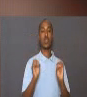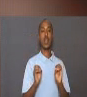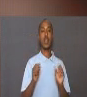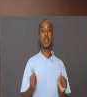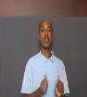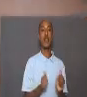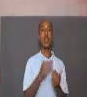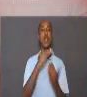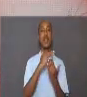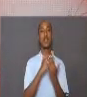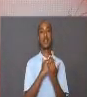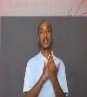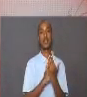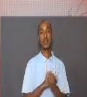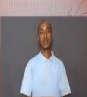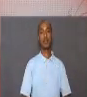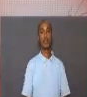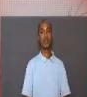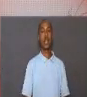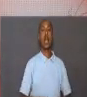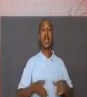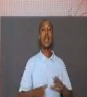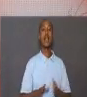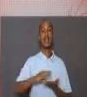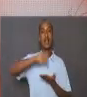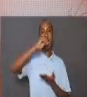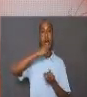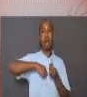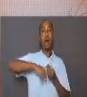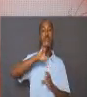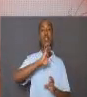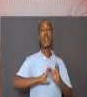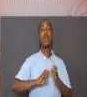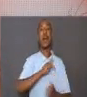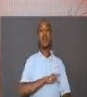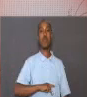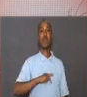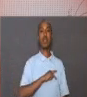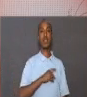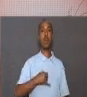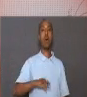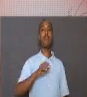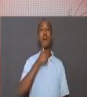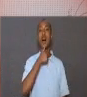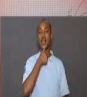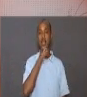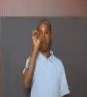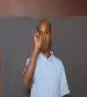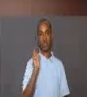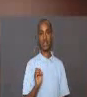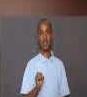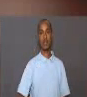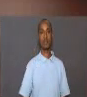following lesson. Let us learn about the chemical properties of acidic